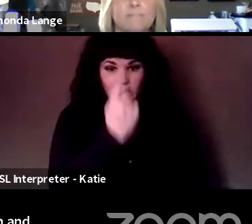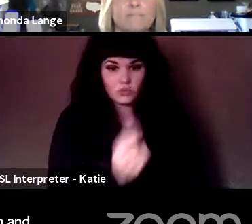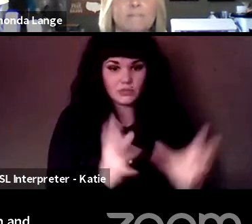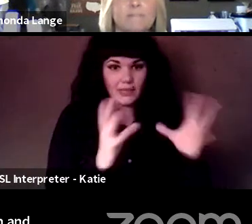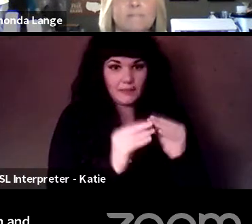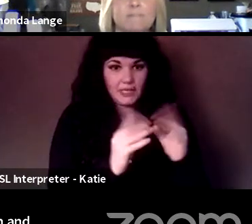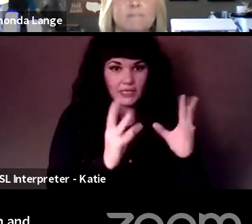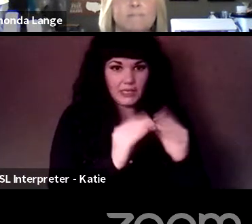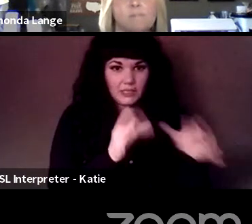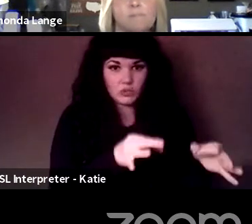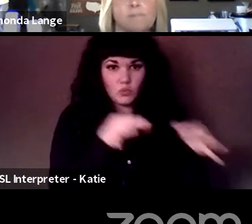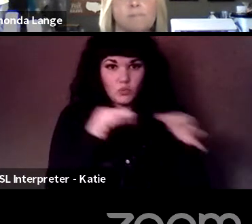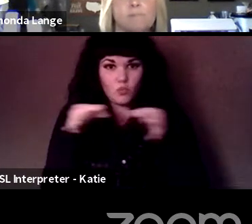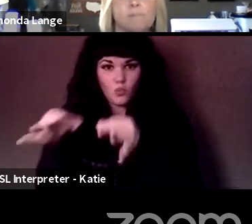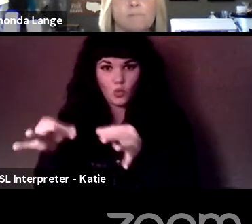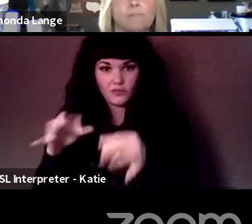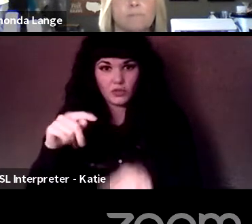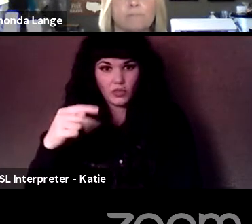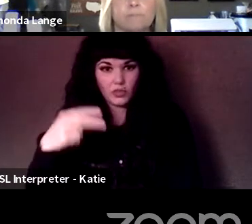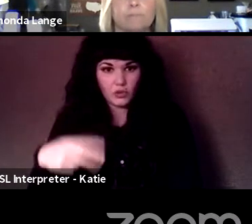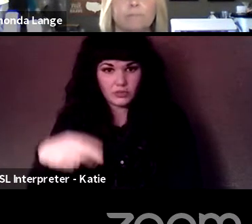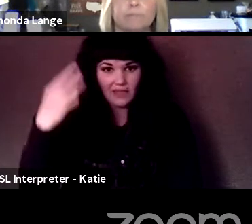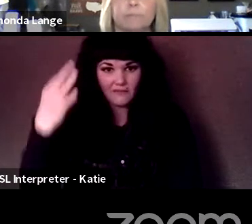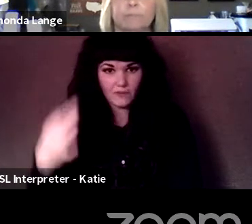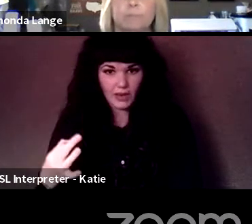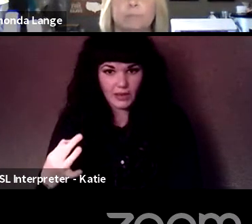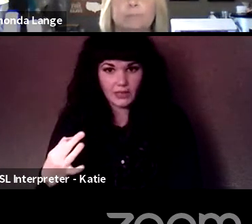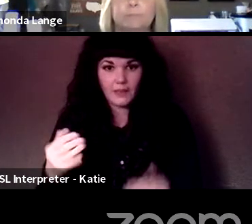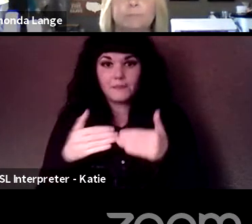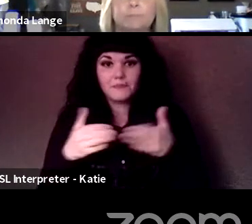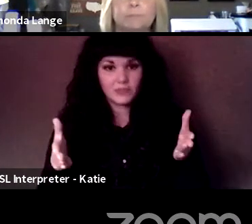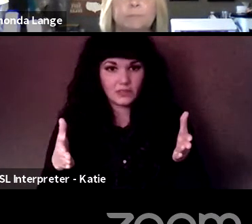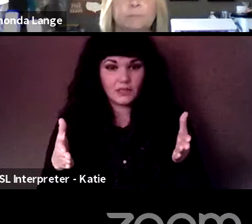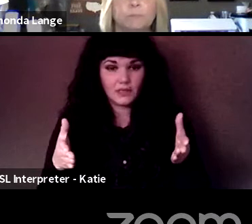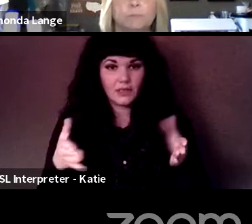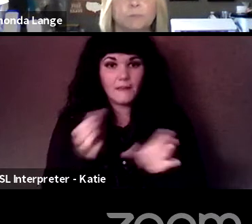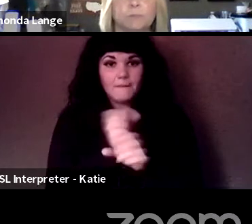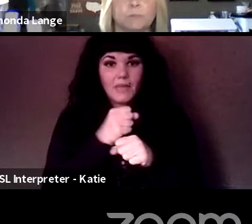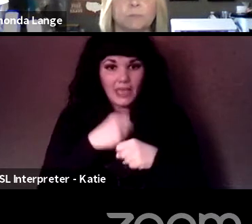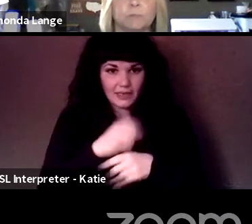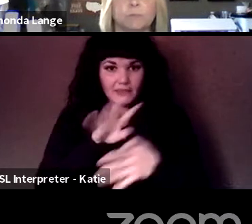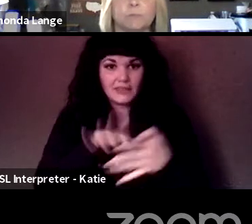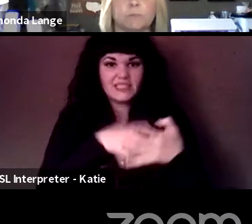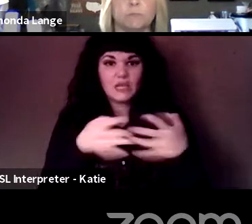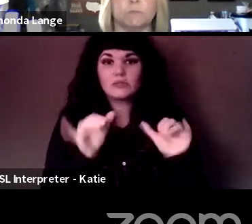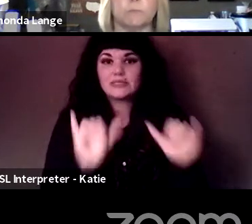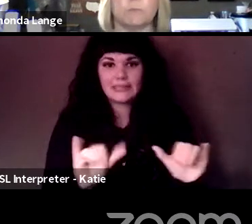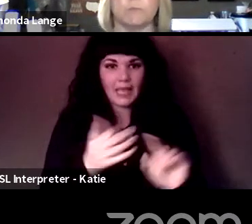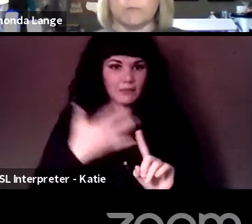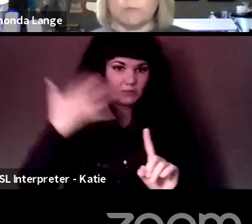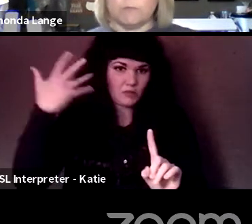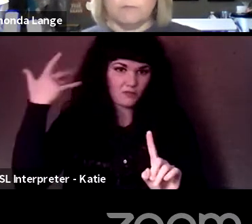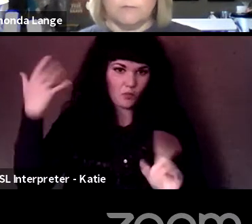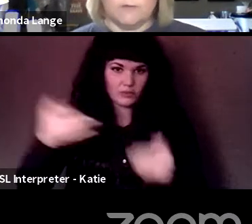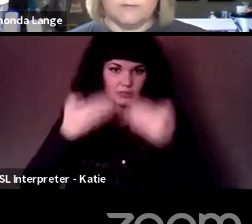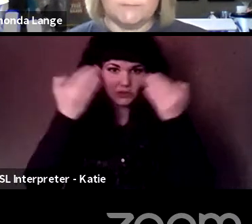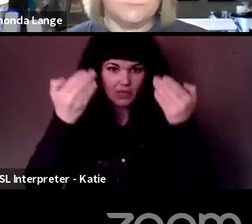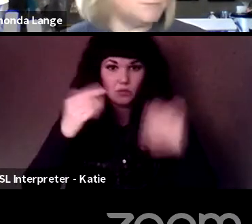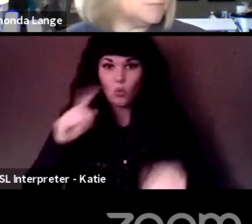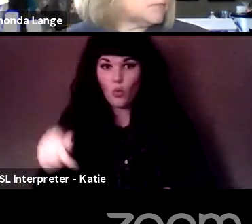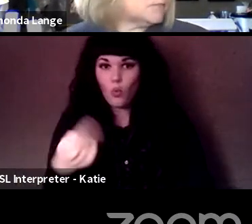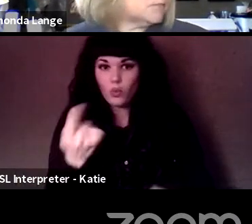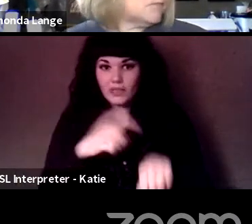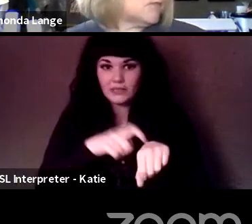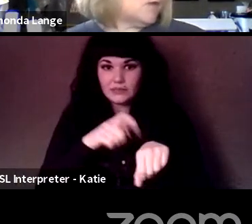the Thursday, Friday, pretty much making it the schedule as it was originally suggested to us, only changing the time